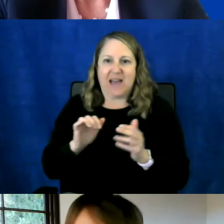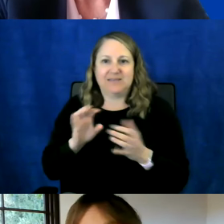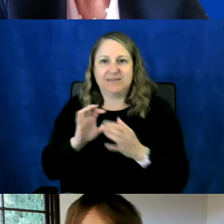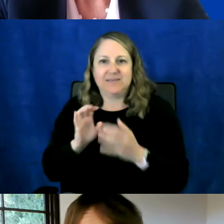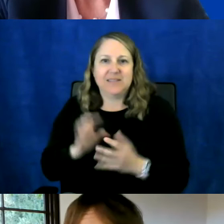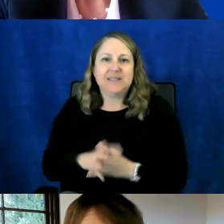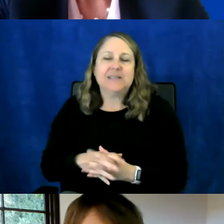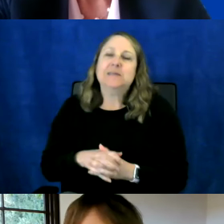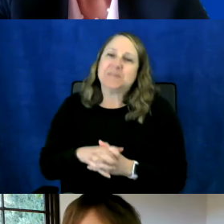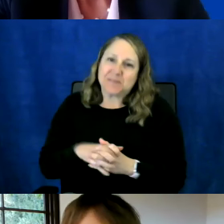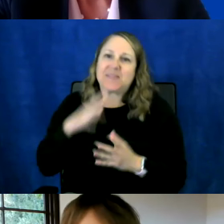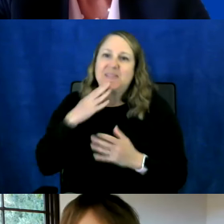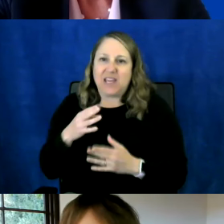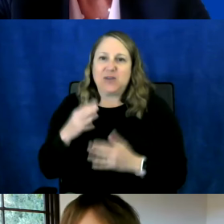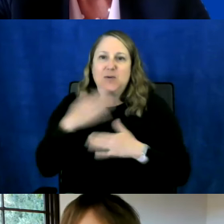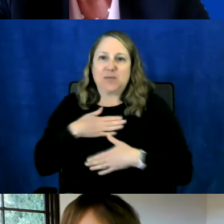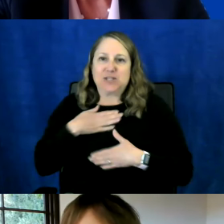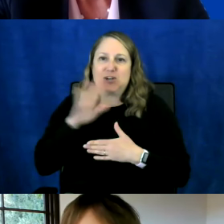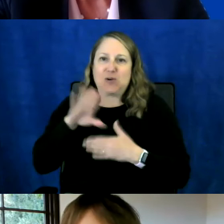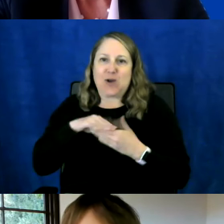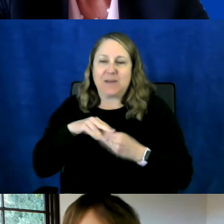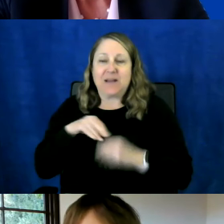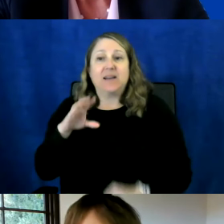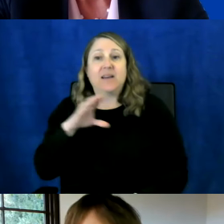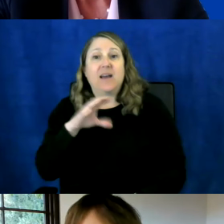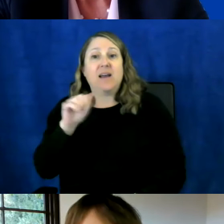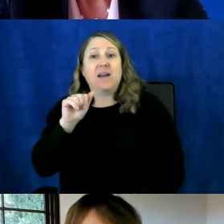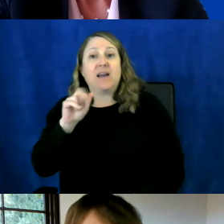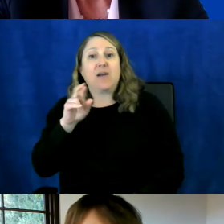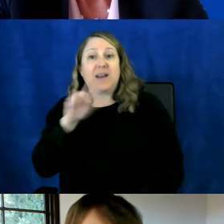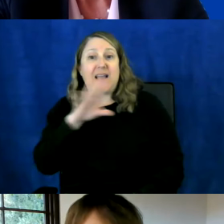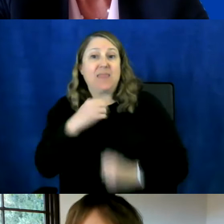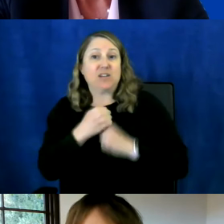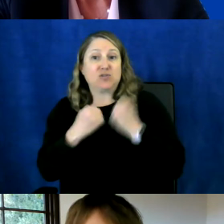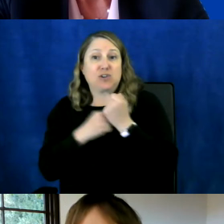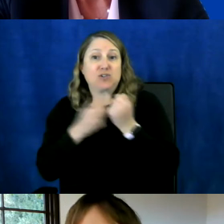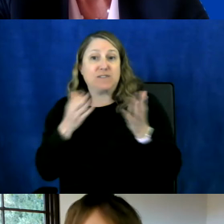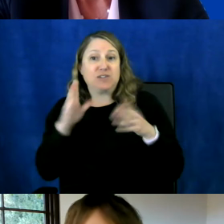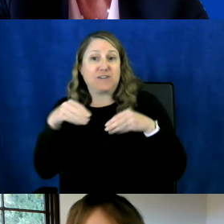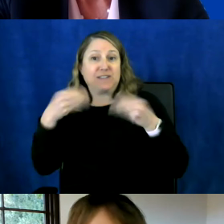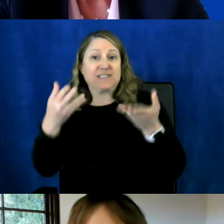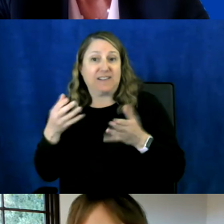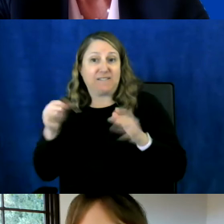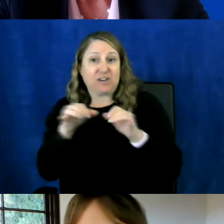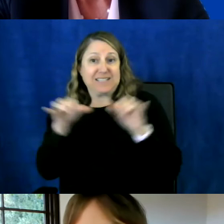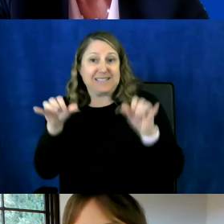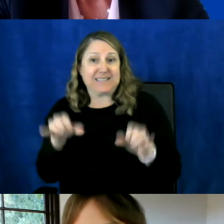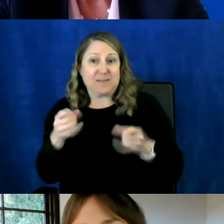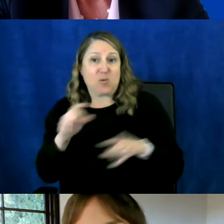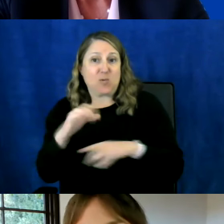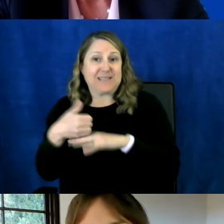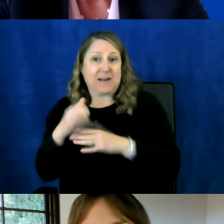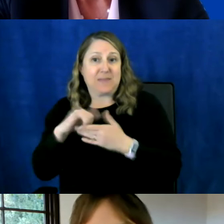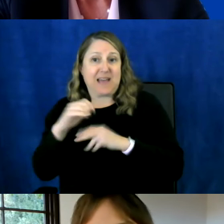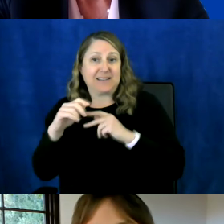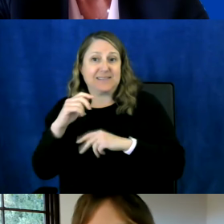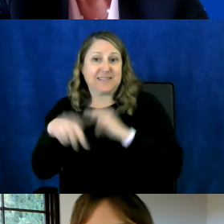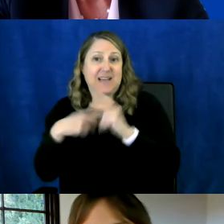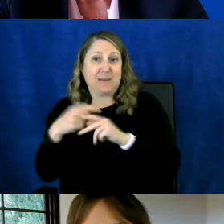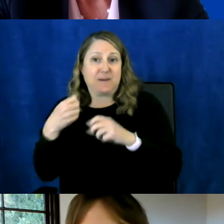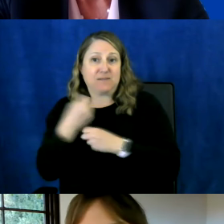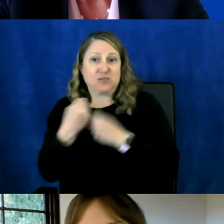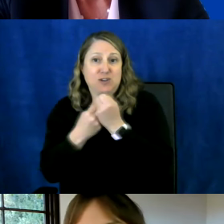So thank you, appreciate it. Yeah, and it is the structure of the service delivery system. So when we create this type of structure, then we create an access point that either people are